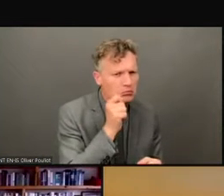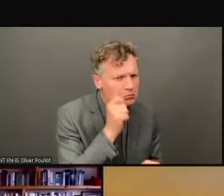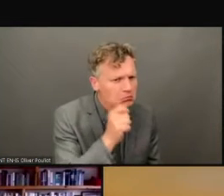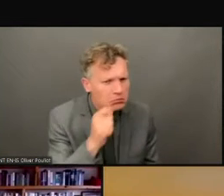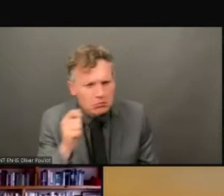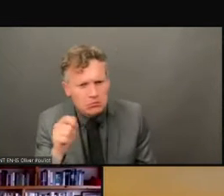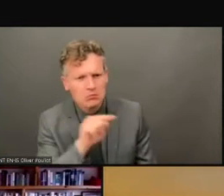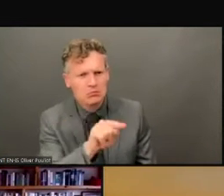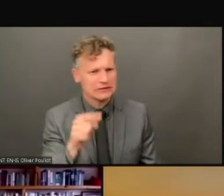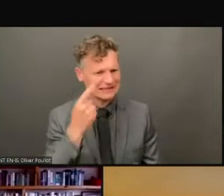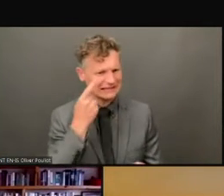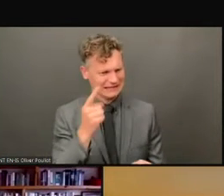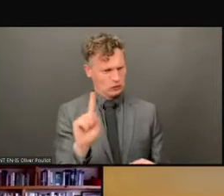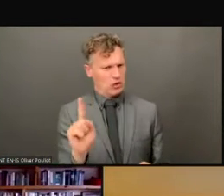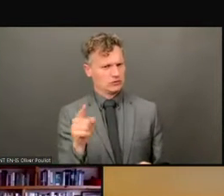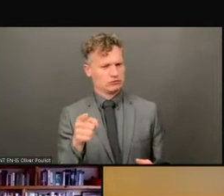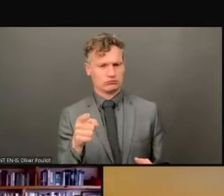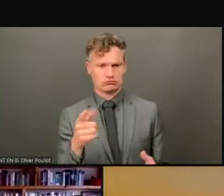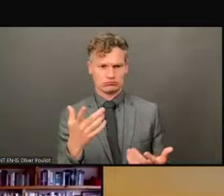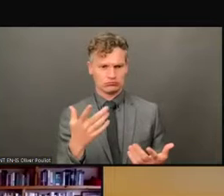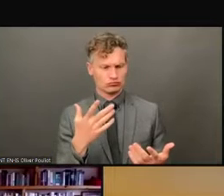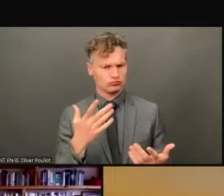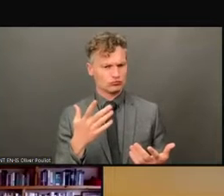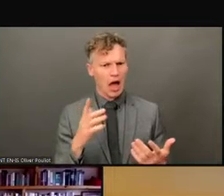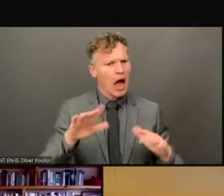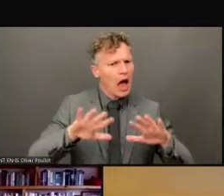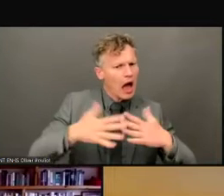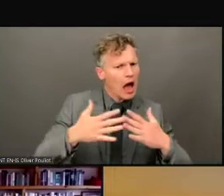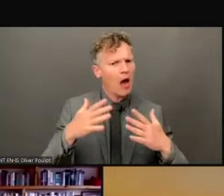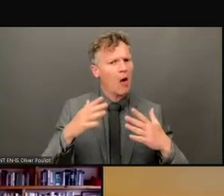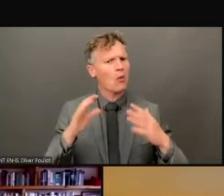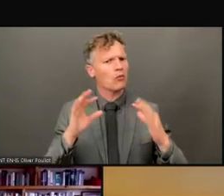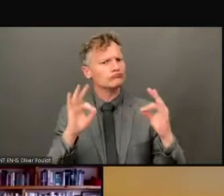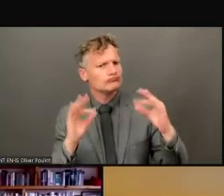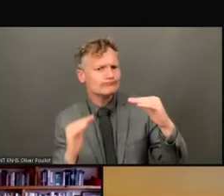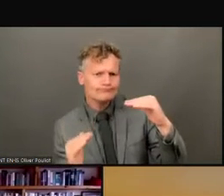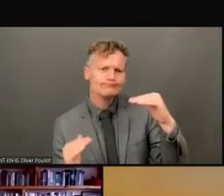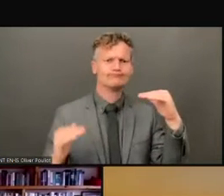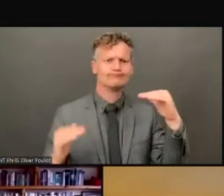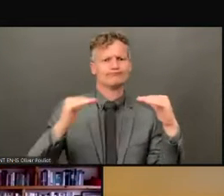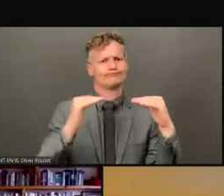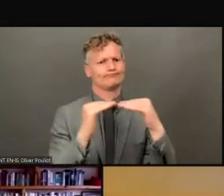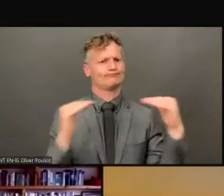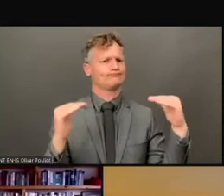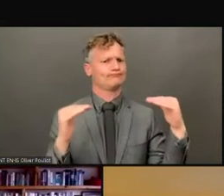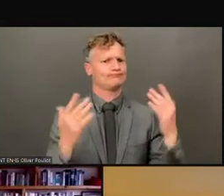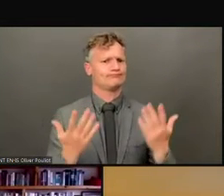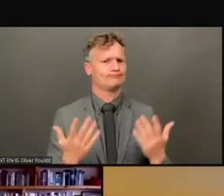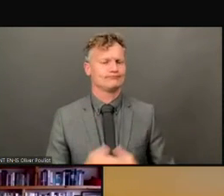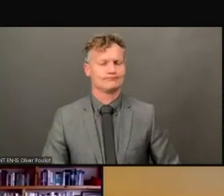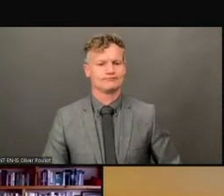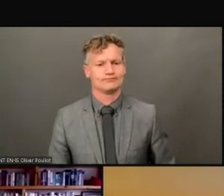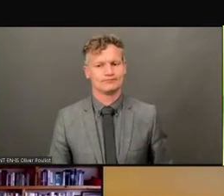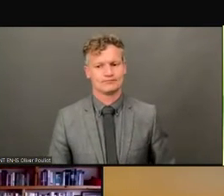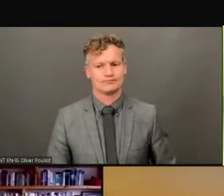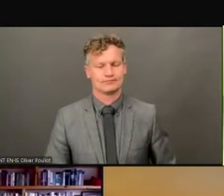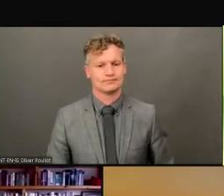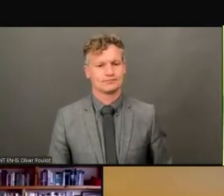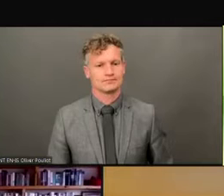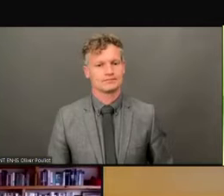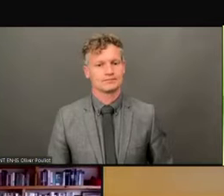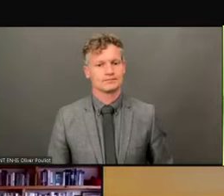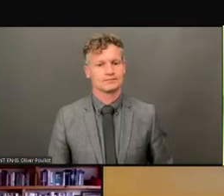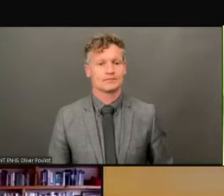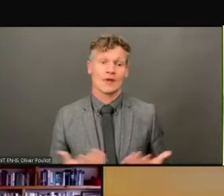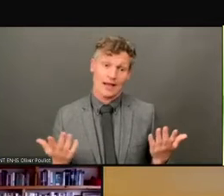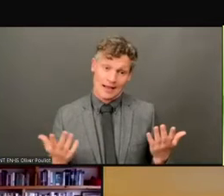to be equally realized for older person? How would it change in this and address these barriers? Yeah, also not an easy